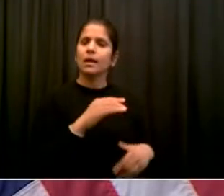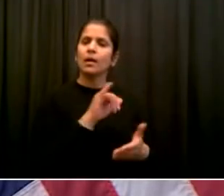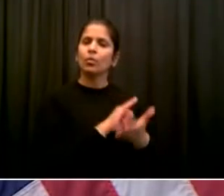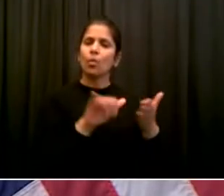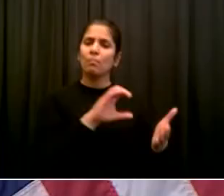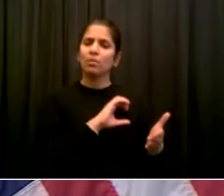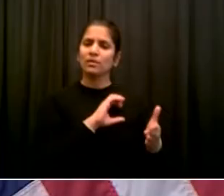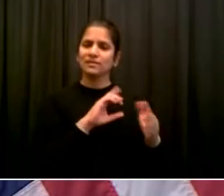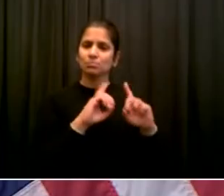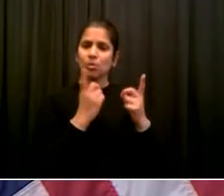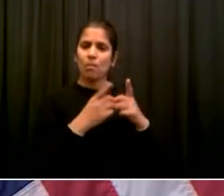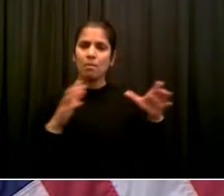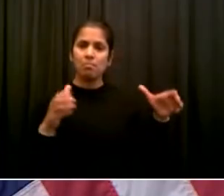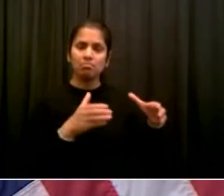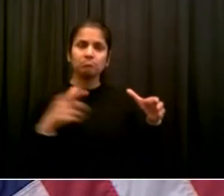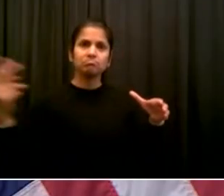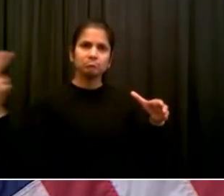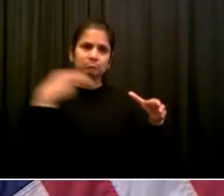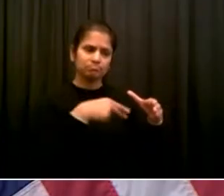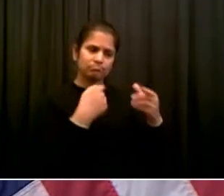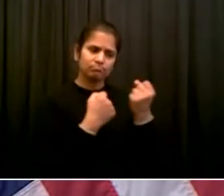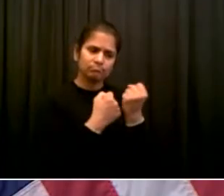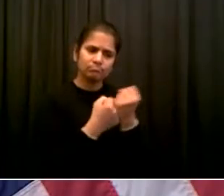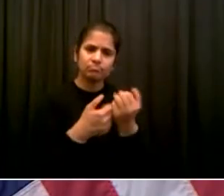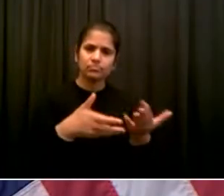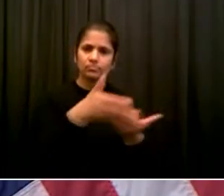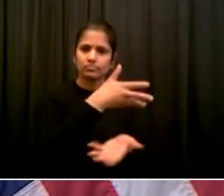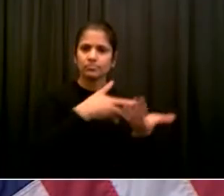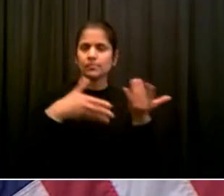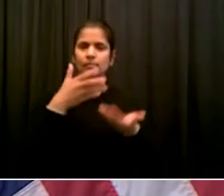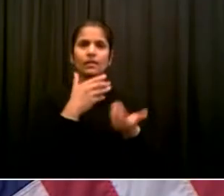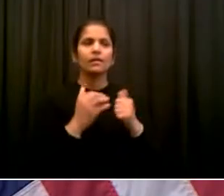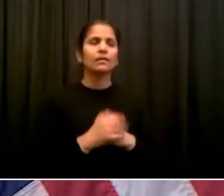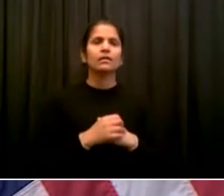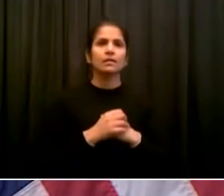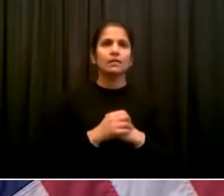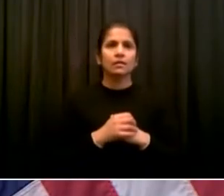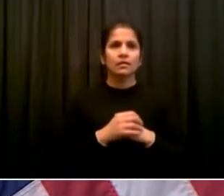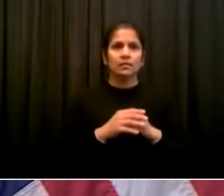initiative. And much of what we worked together alongside each other